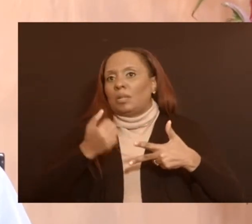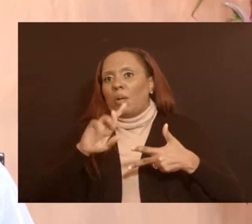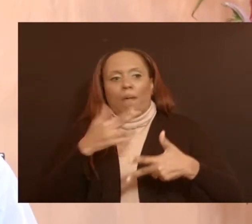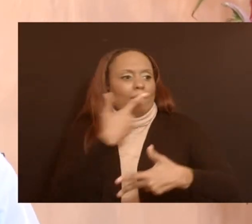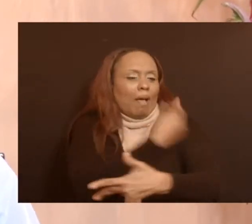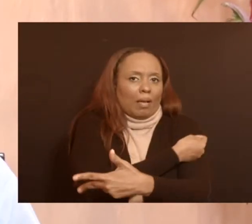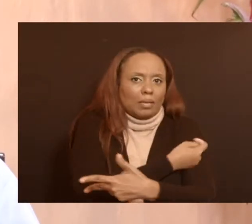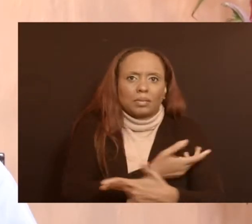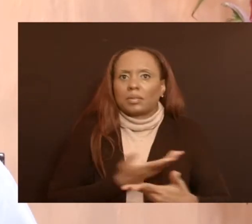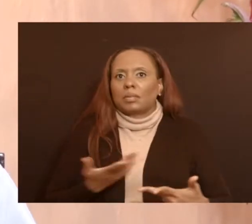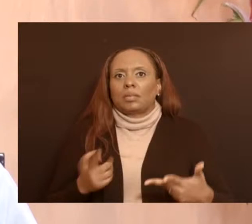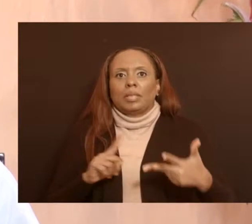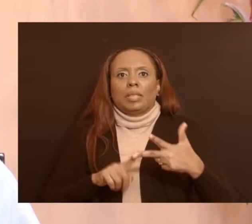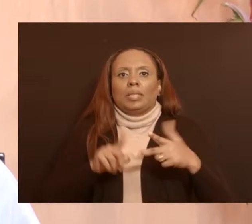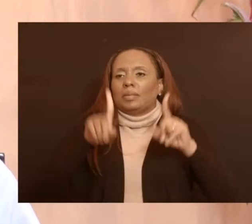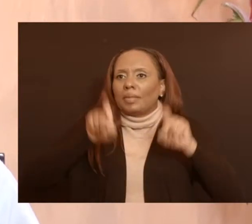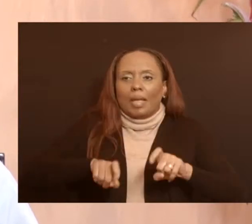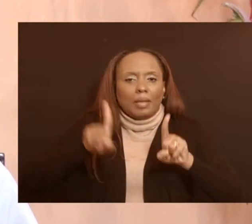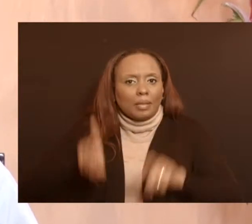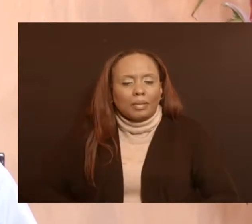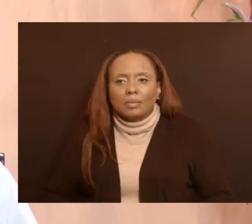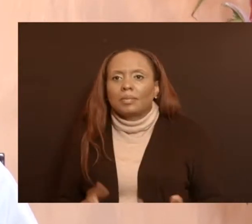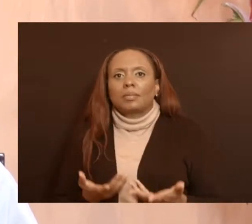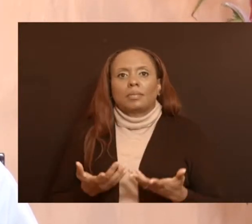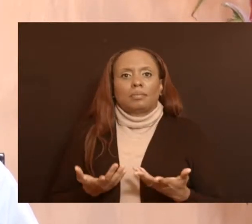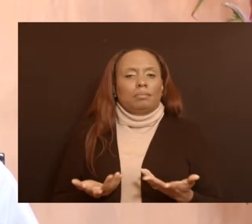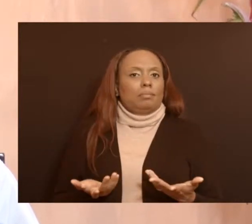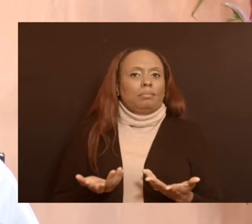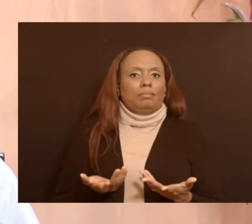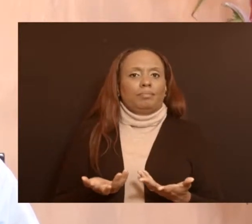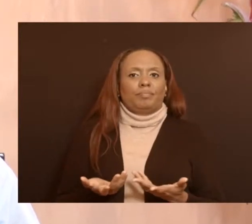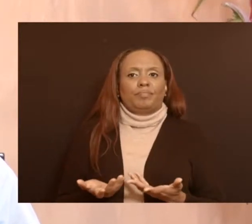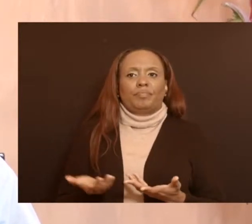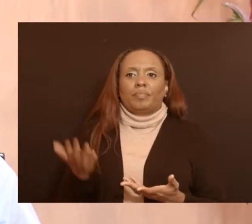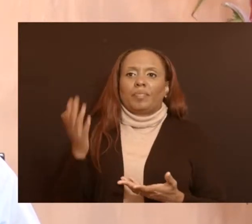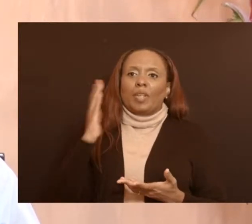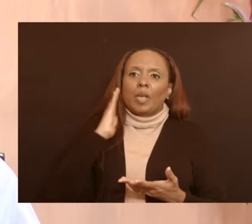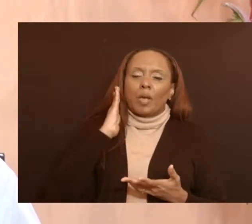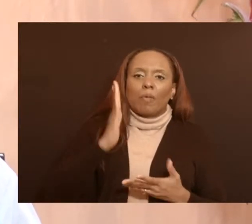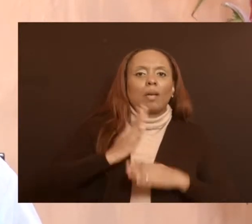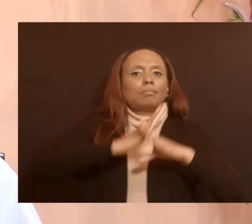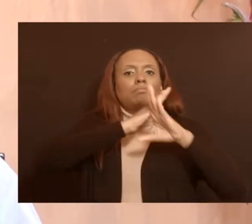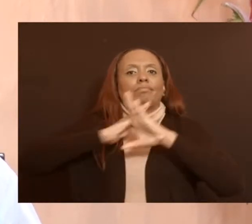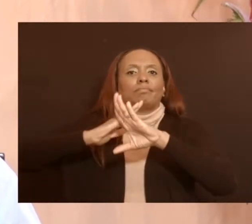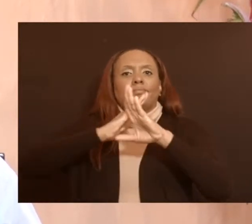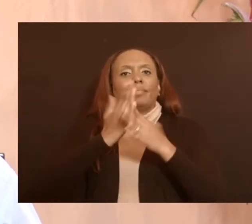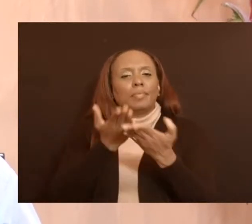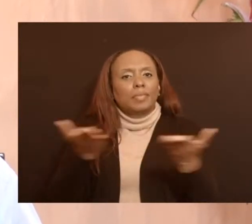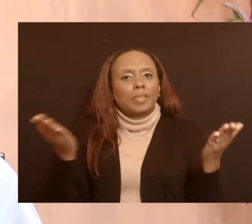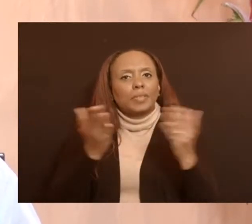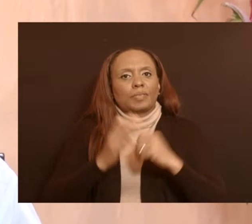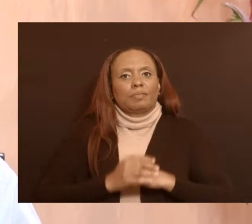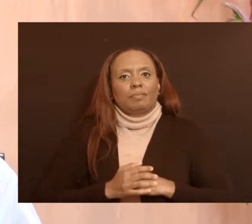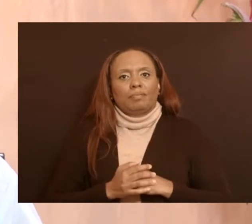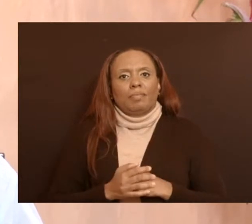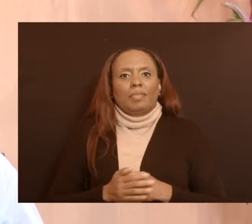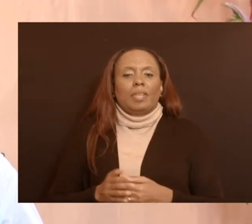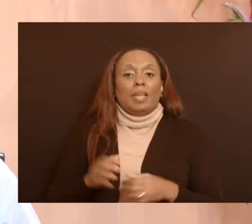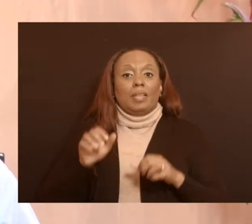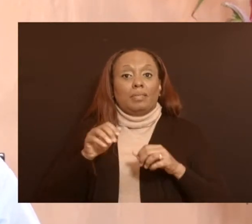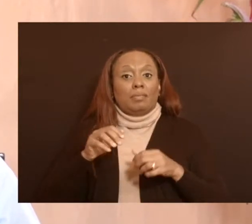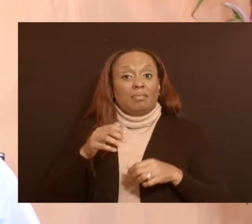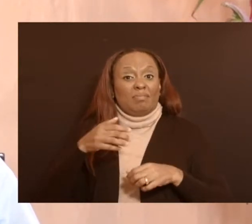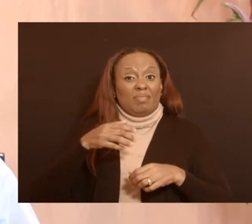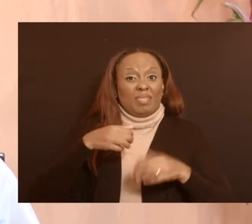vaccinated and being tested, these are the things that will put up the defense against the virus and stop the virus from